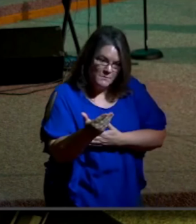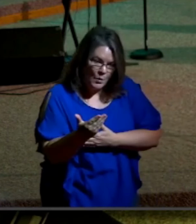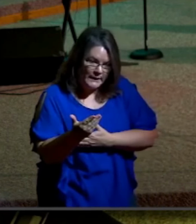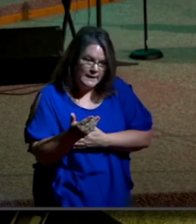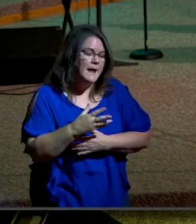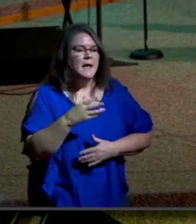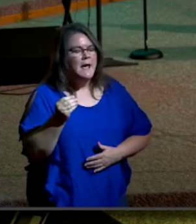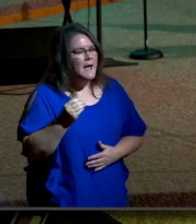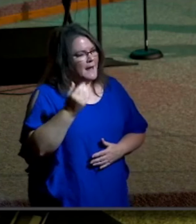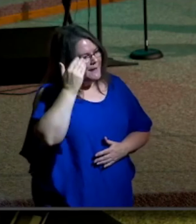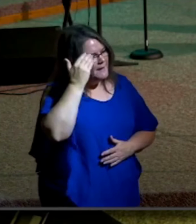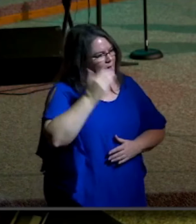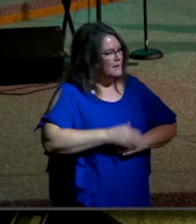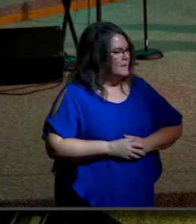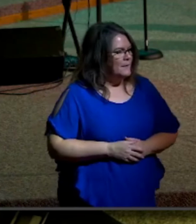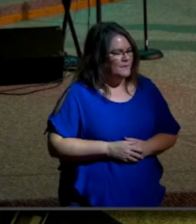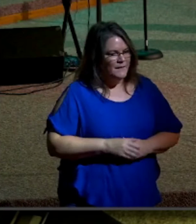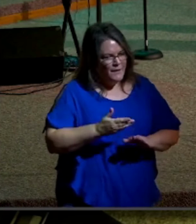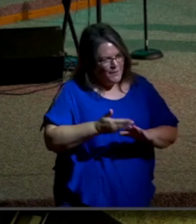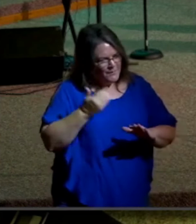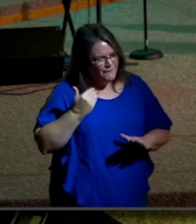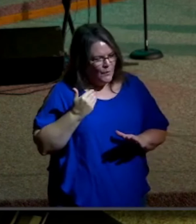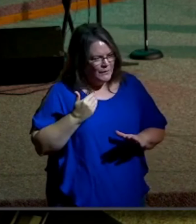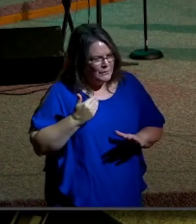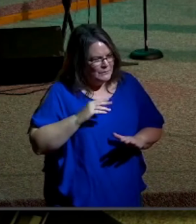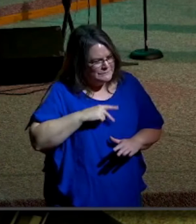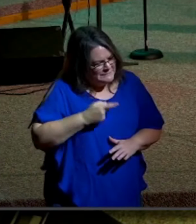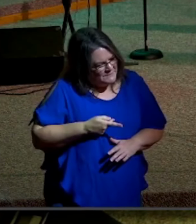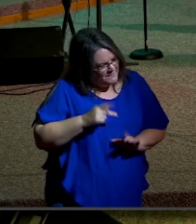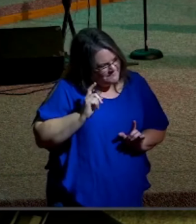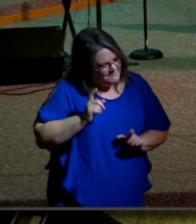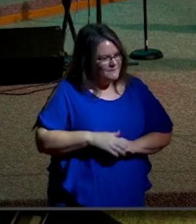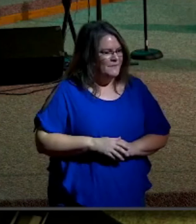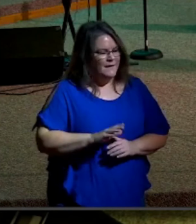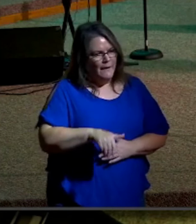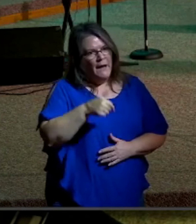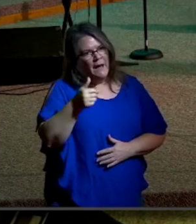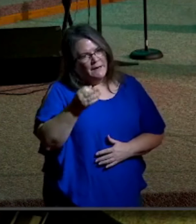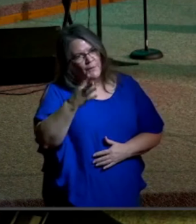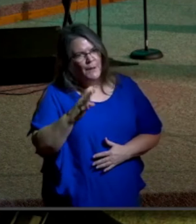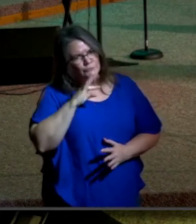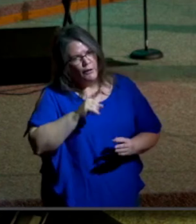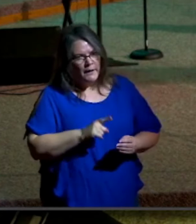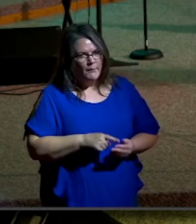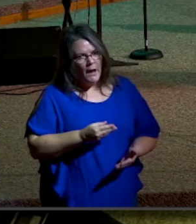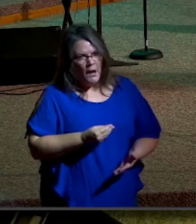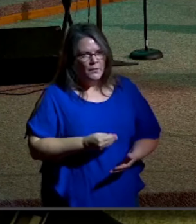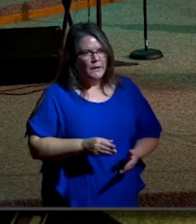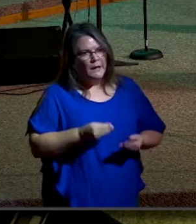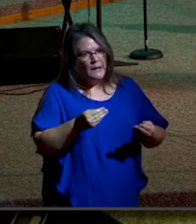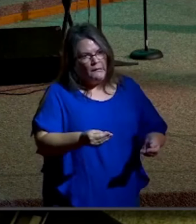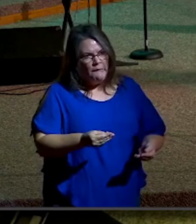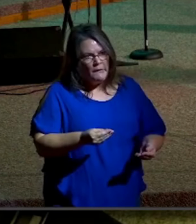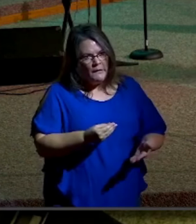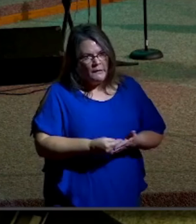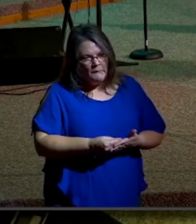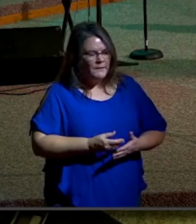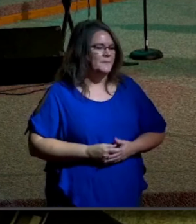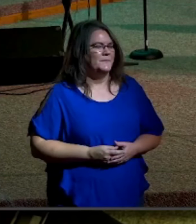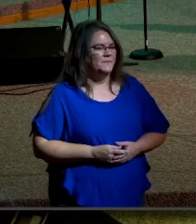know before you roll your eyes at me, another pastor talking about giving and he just wants my